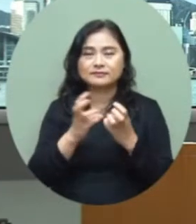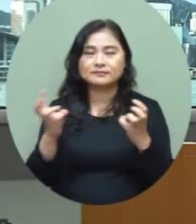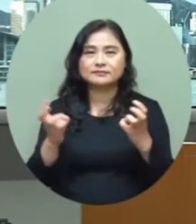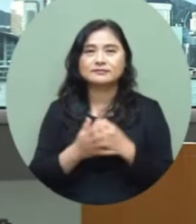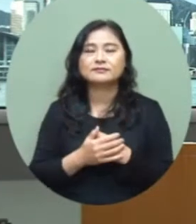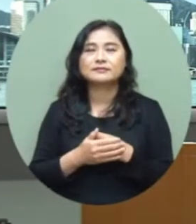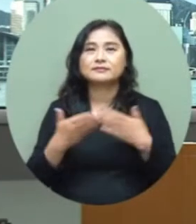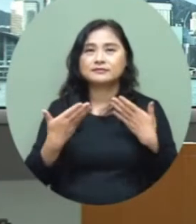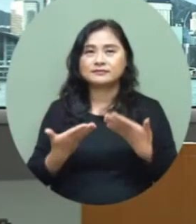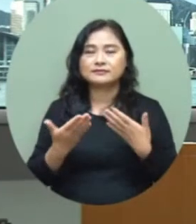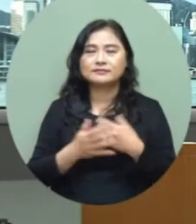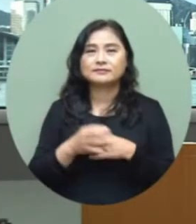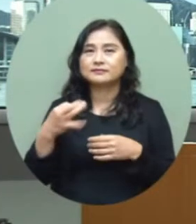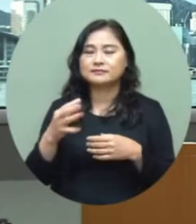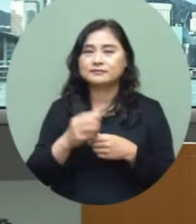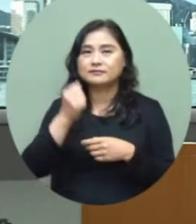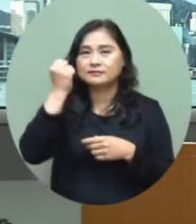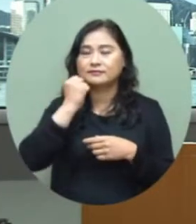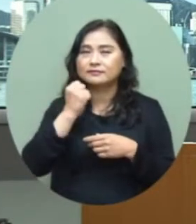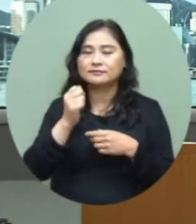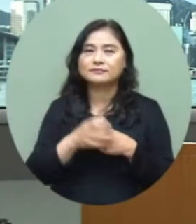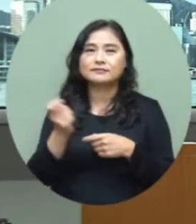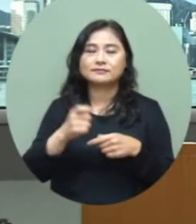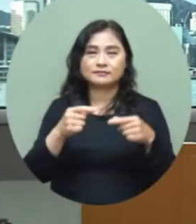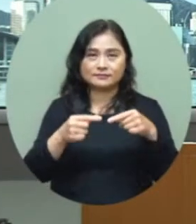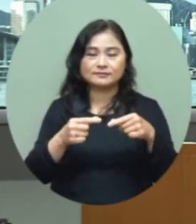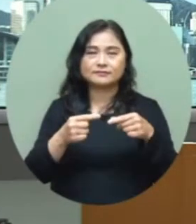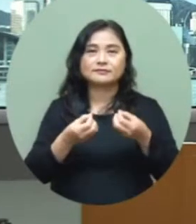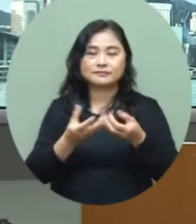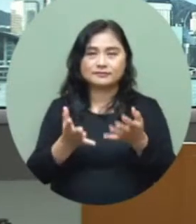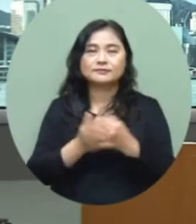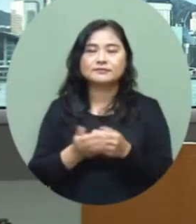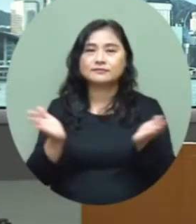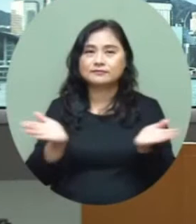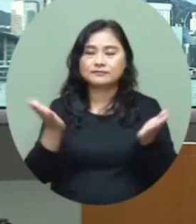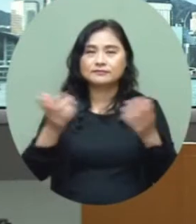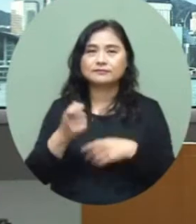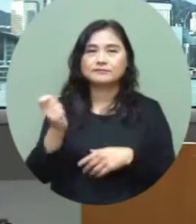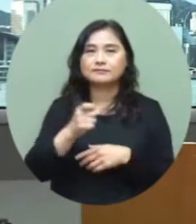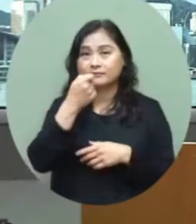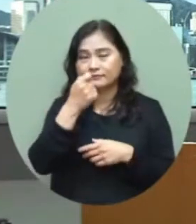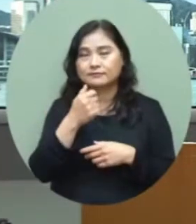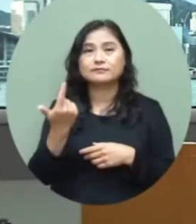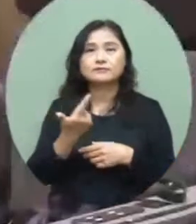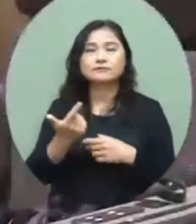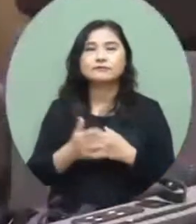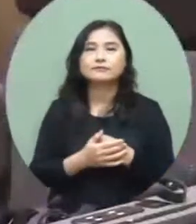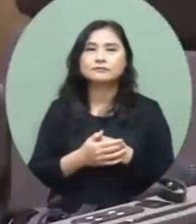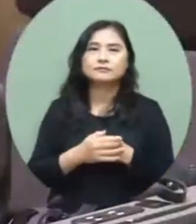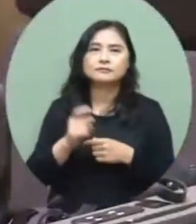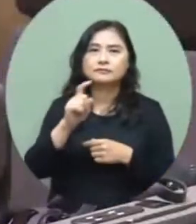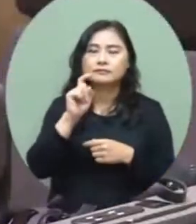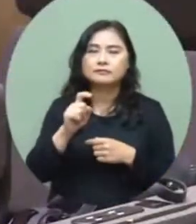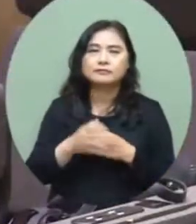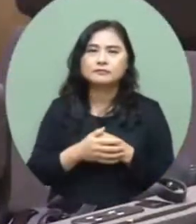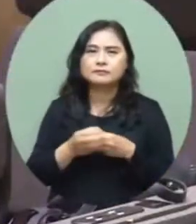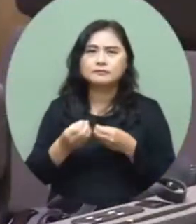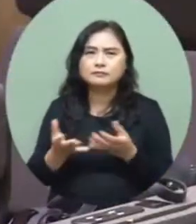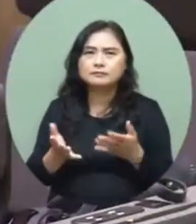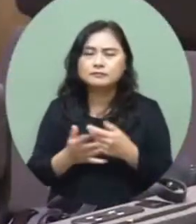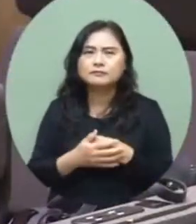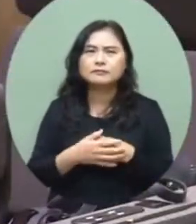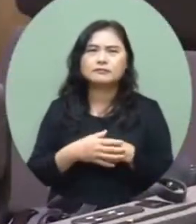I'm from cable TV. Now you will distribute free of charge RAT kits to elderly people to encourage them to do